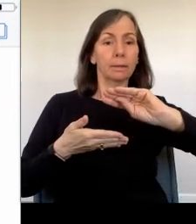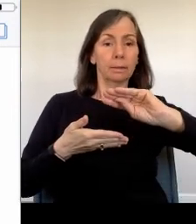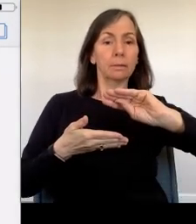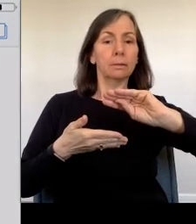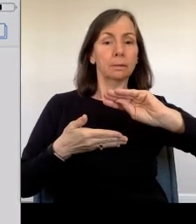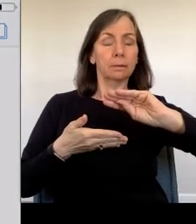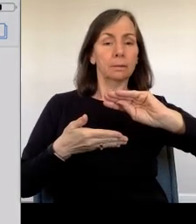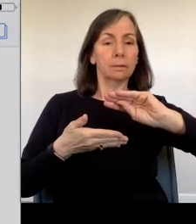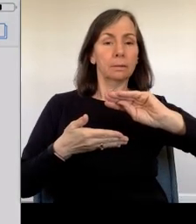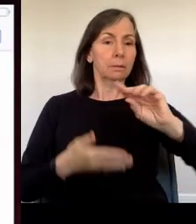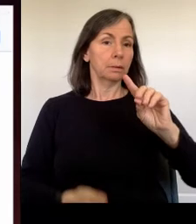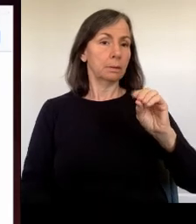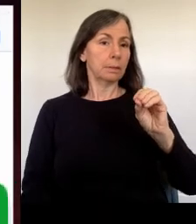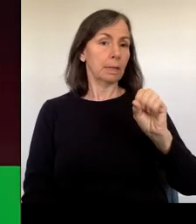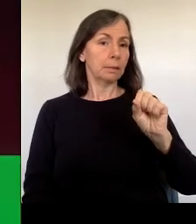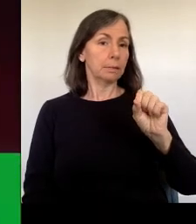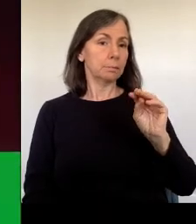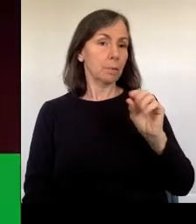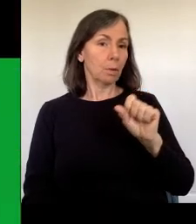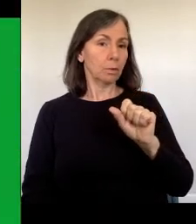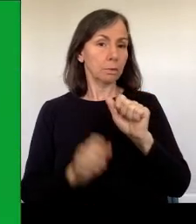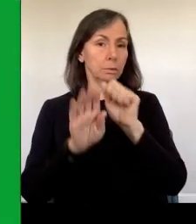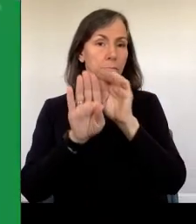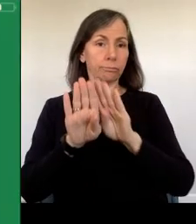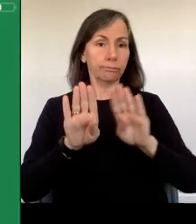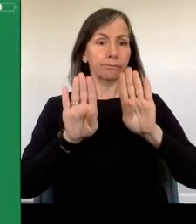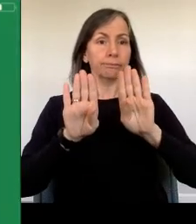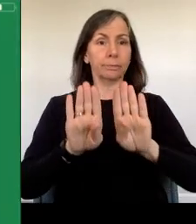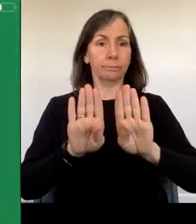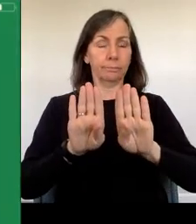and drag Desmos to the side.